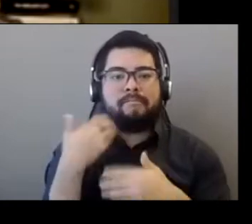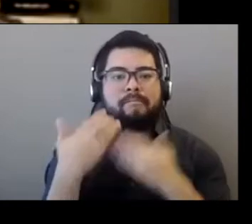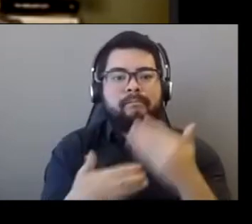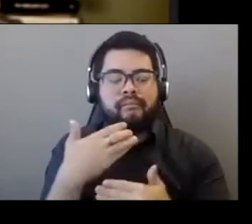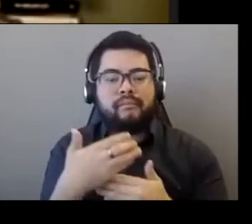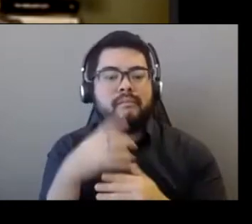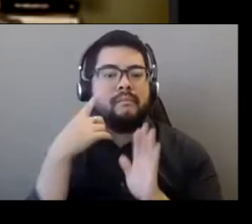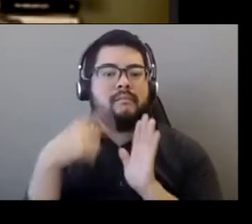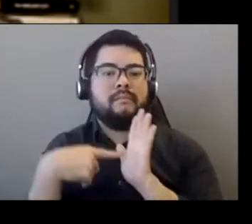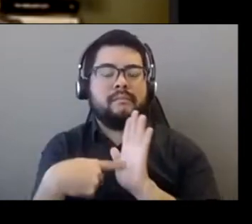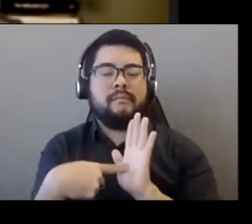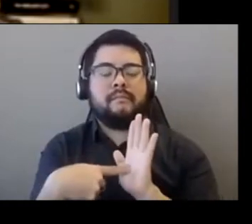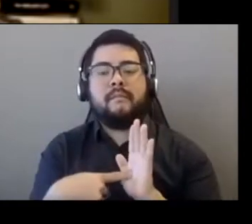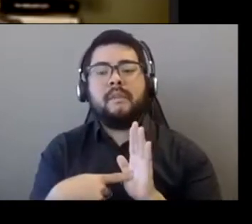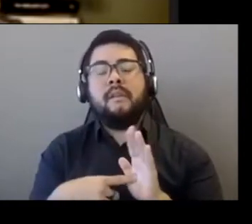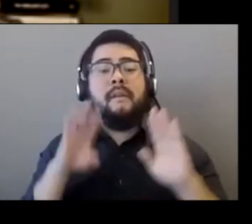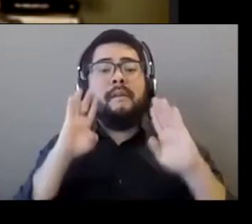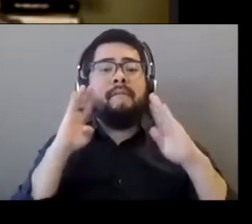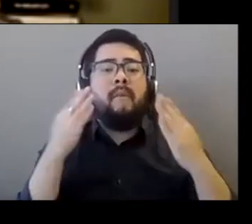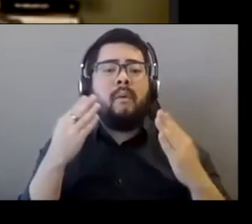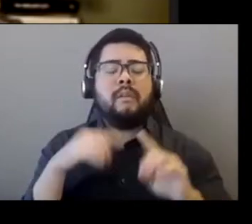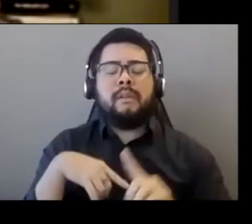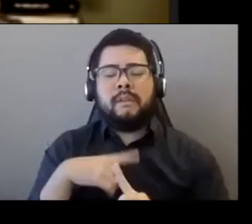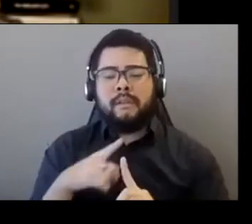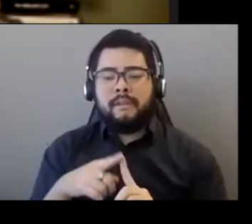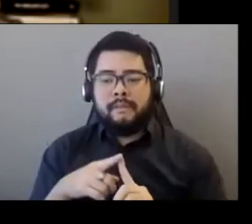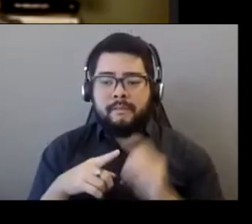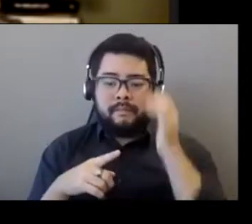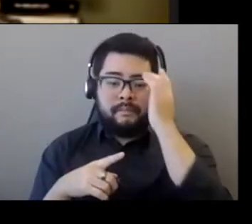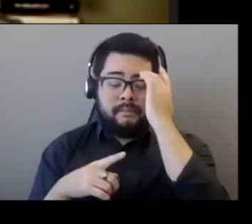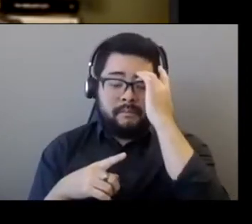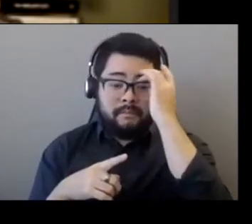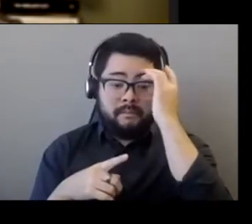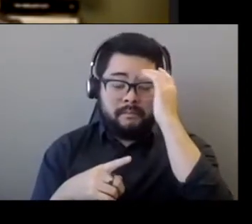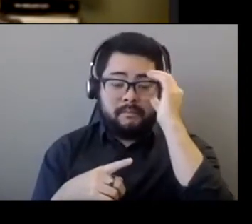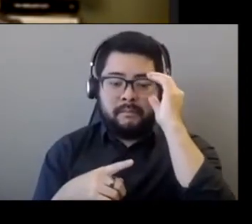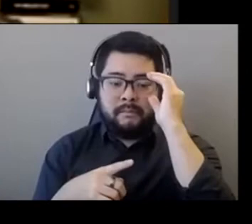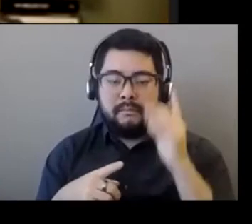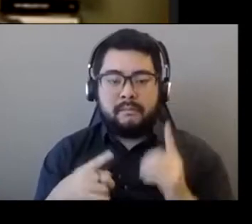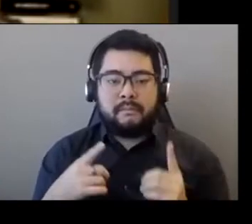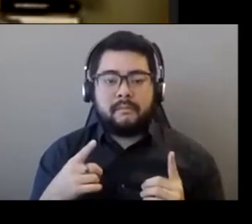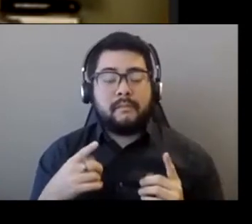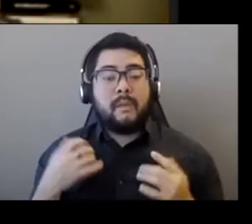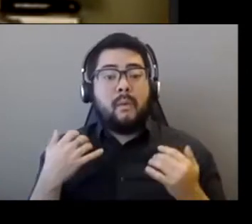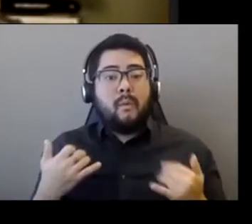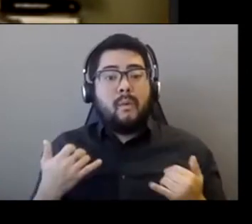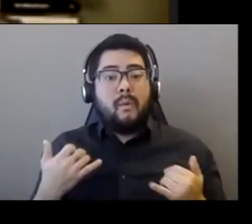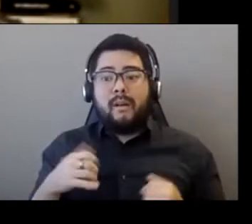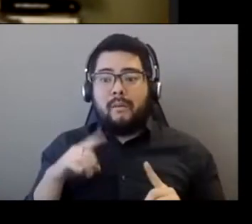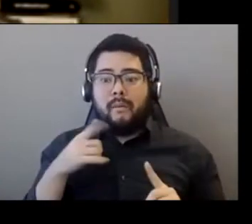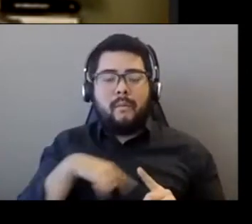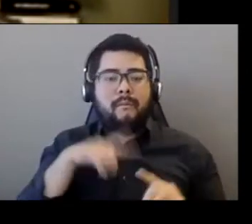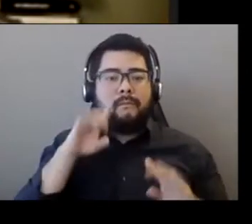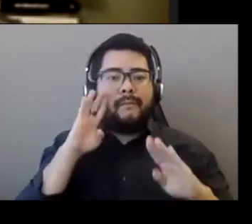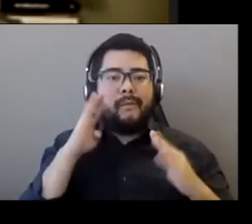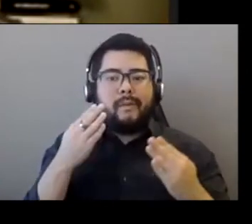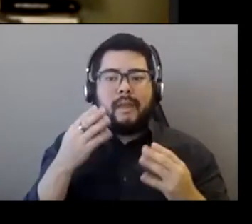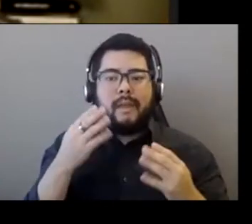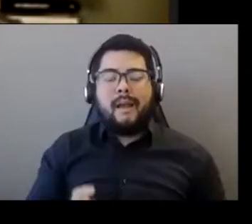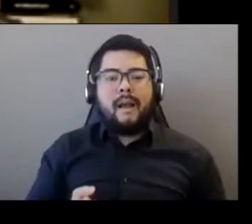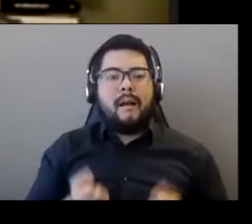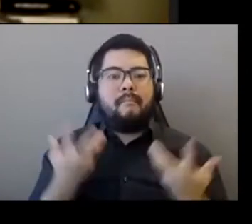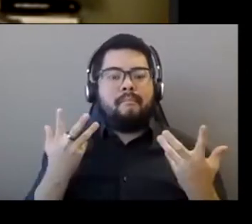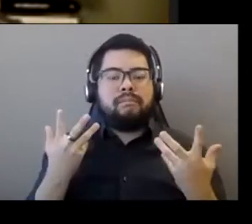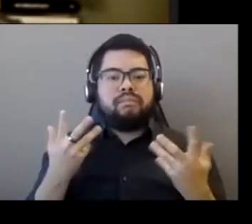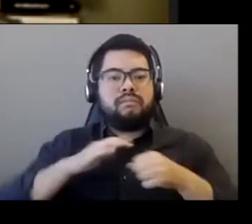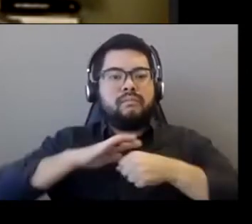things like, you know, the unbelievable level of repression